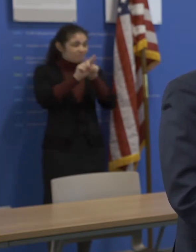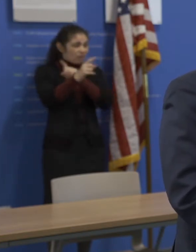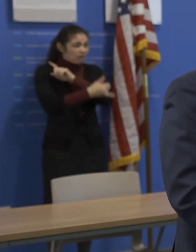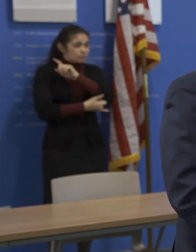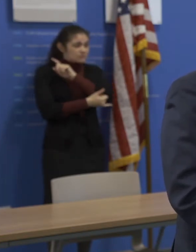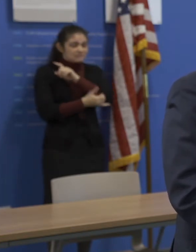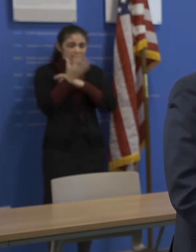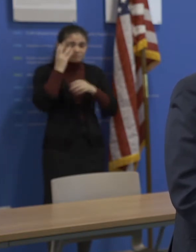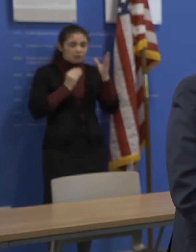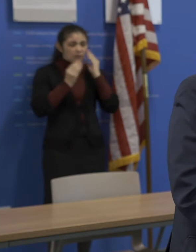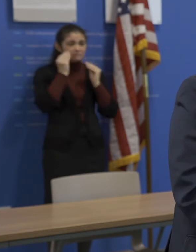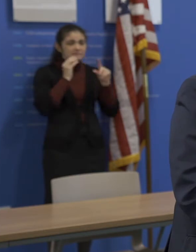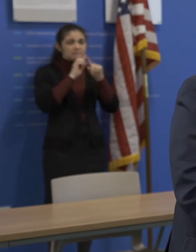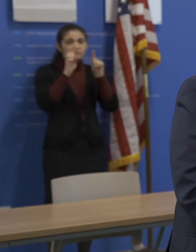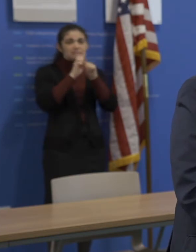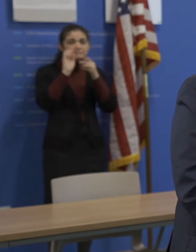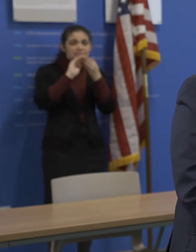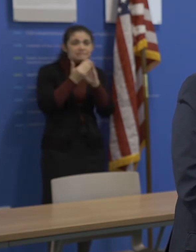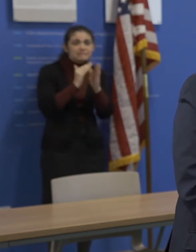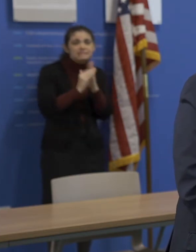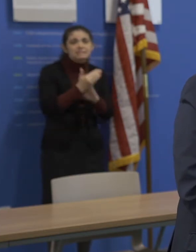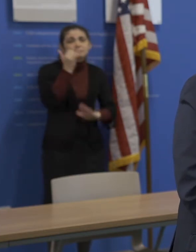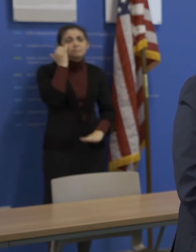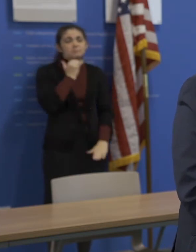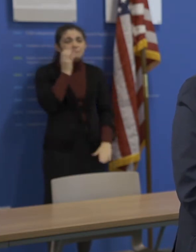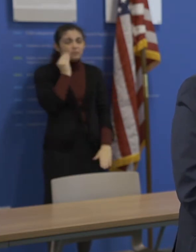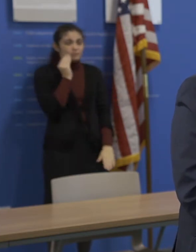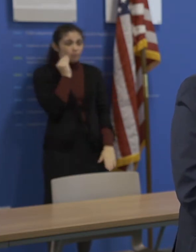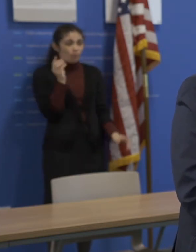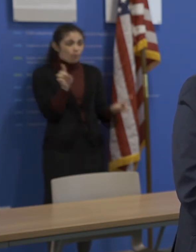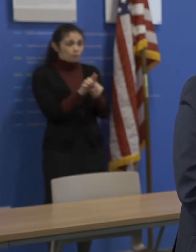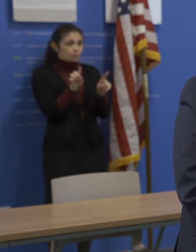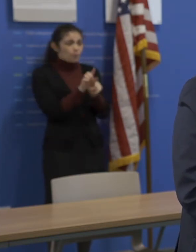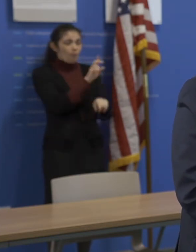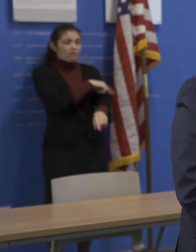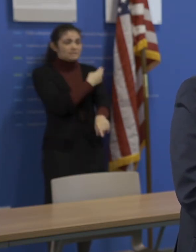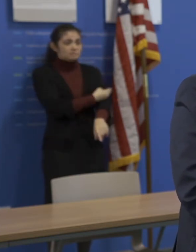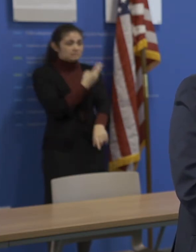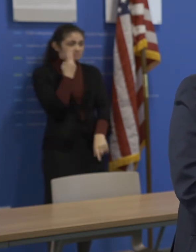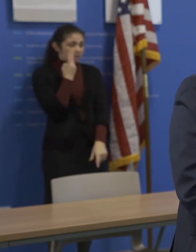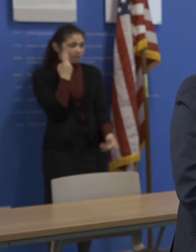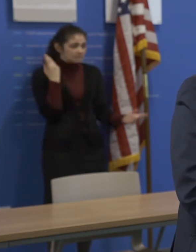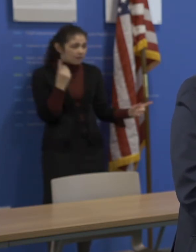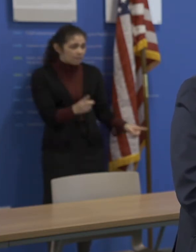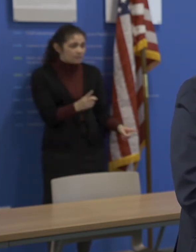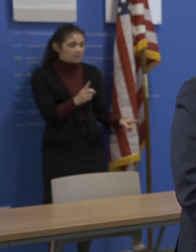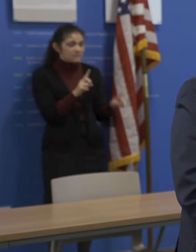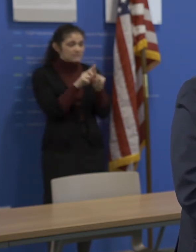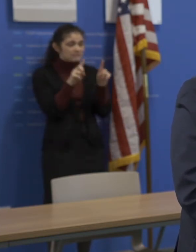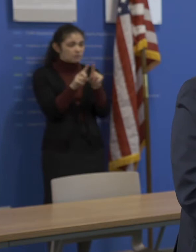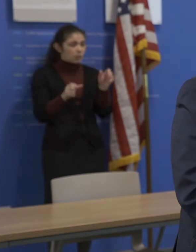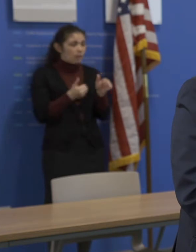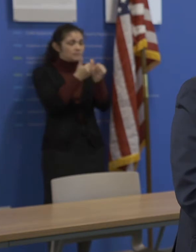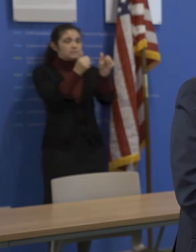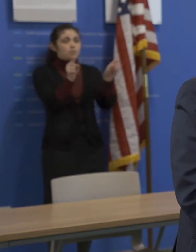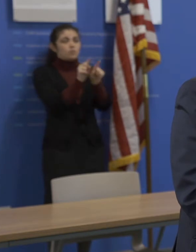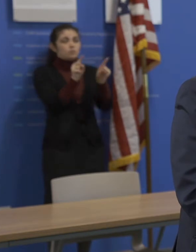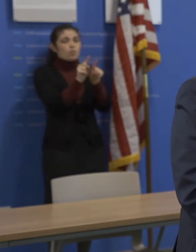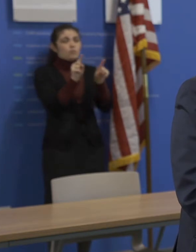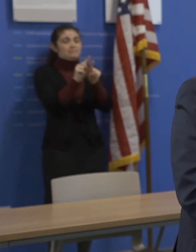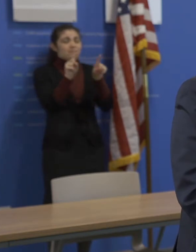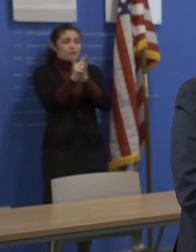countries and other cities, what's going on in the hospitals of those other cities and